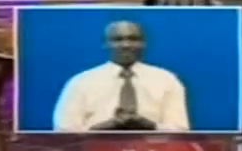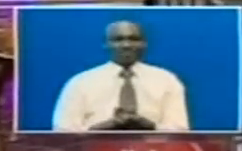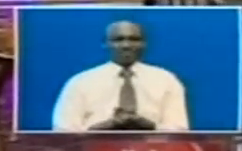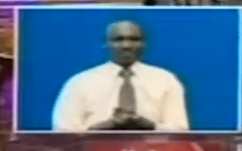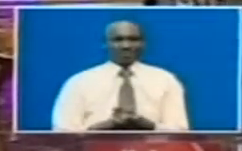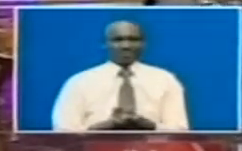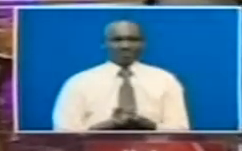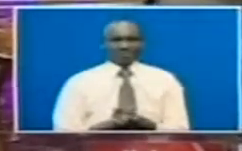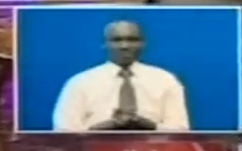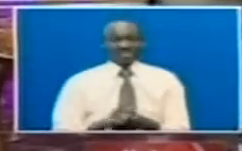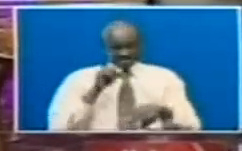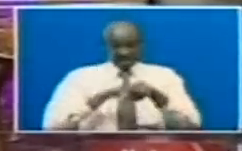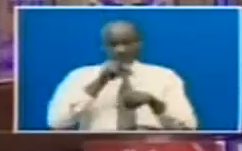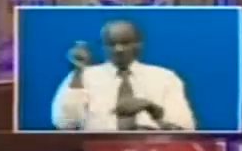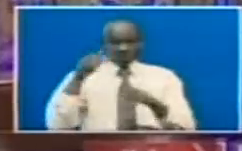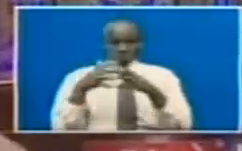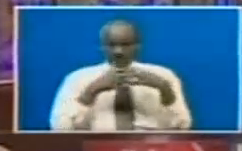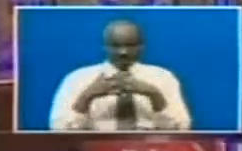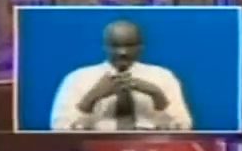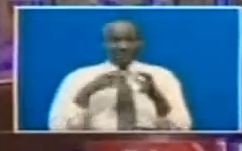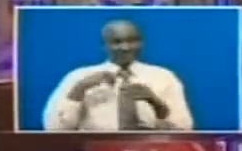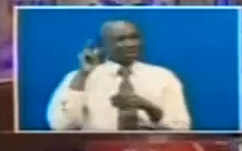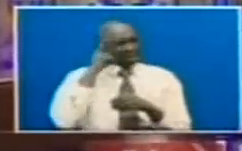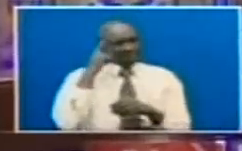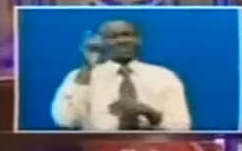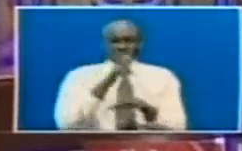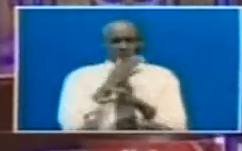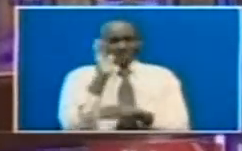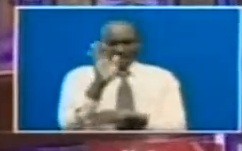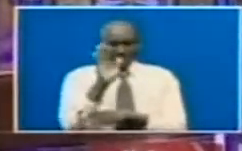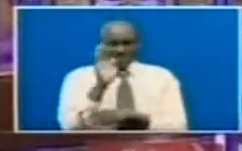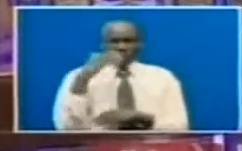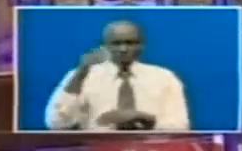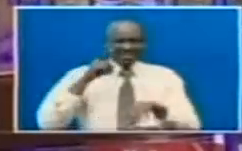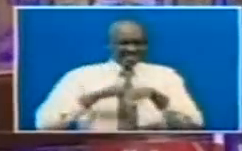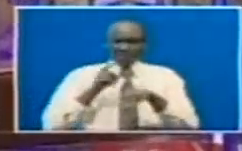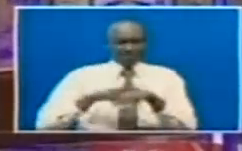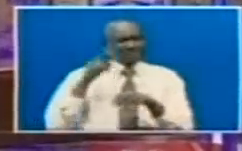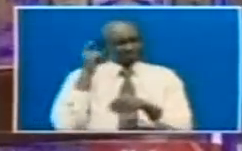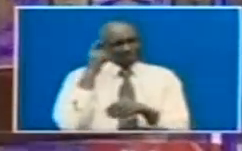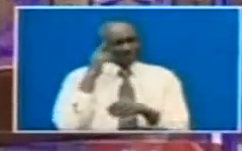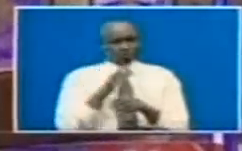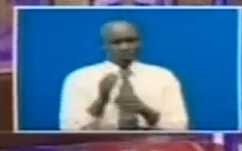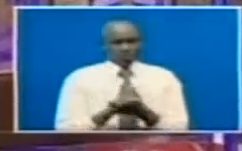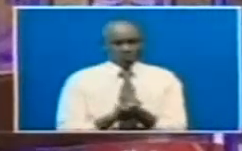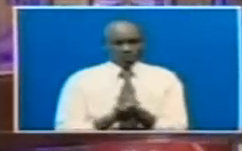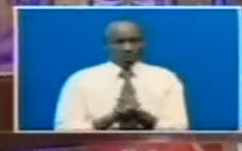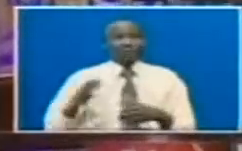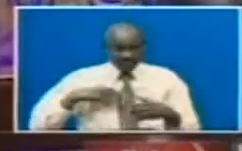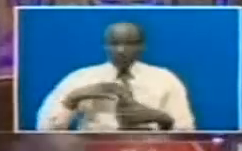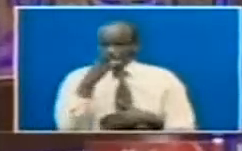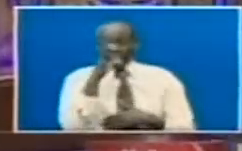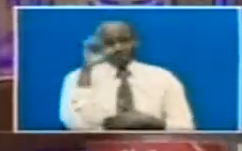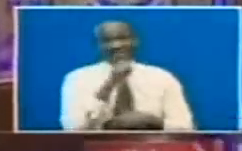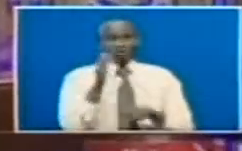The one song, you know, when we were in America, we used to play your songs a lot because we missed home. So we miss home sana. Okay. Hata wale wako huko wana miss